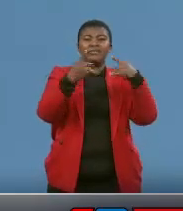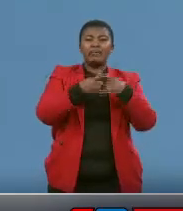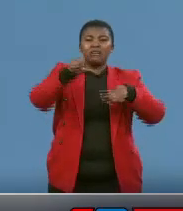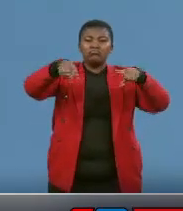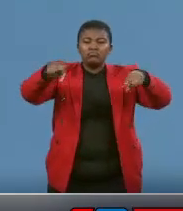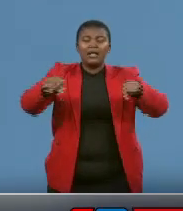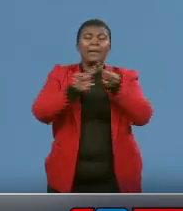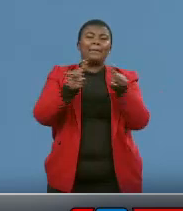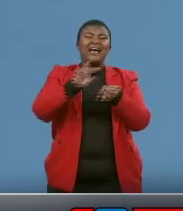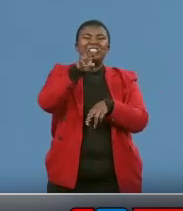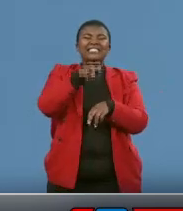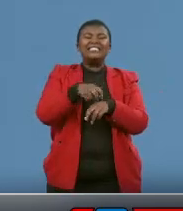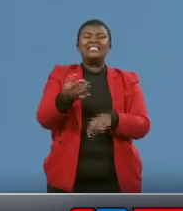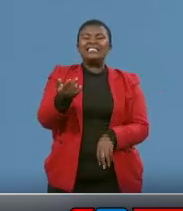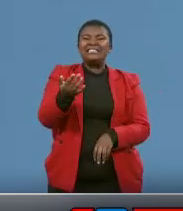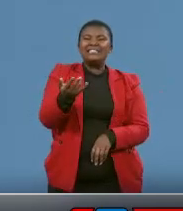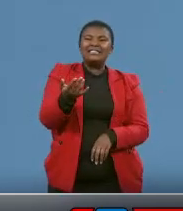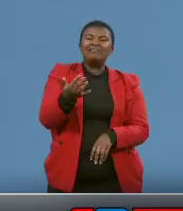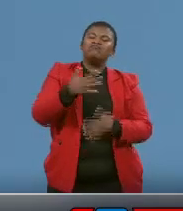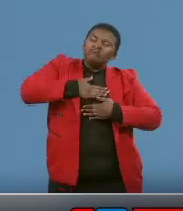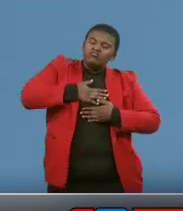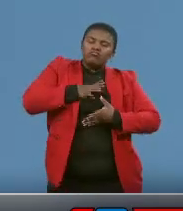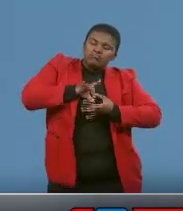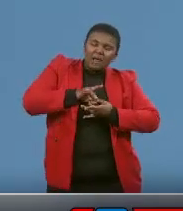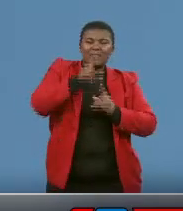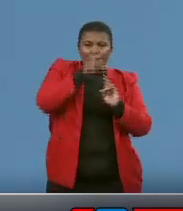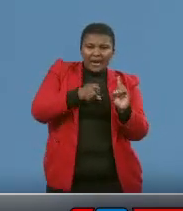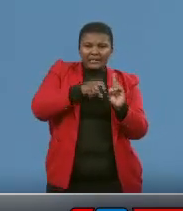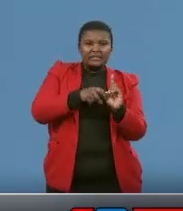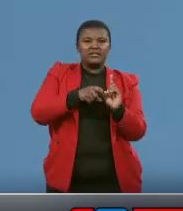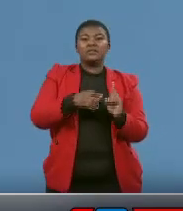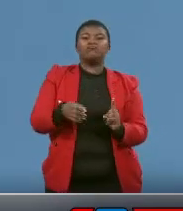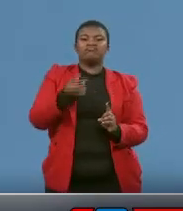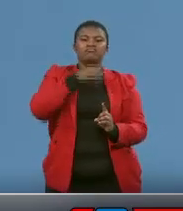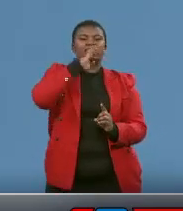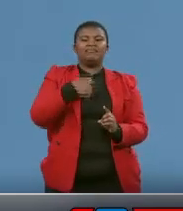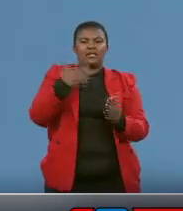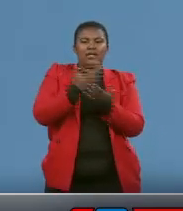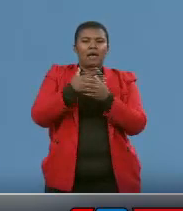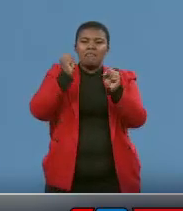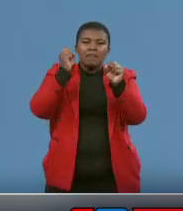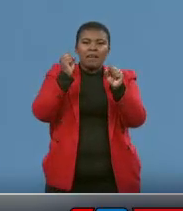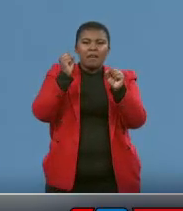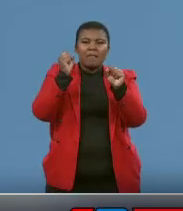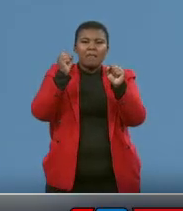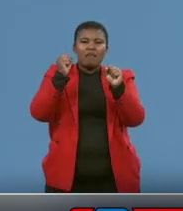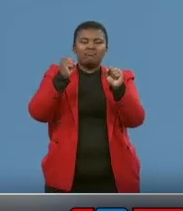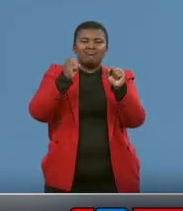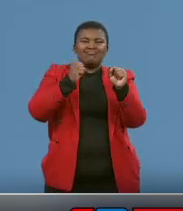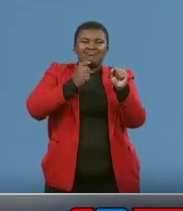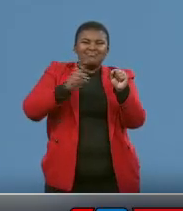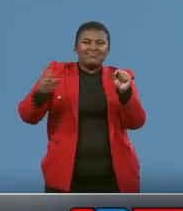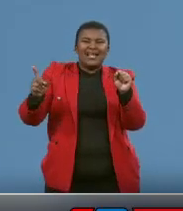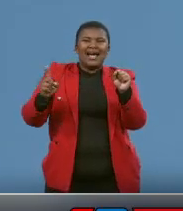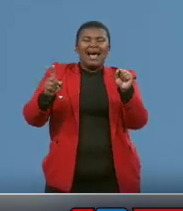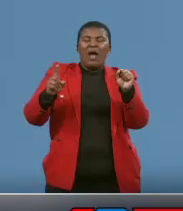departments. But we just need some willingness, because we can talk until we're green. If the people who are making decisions are not willing